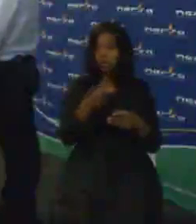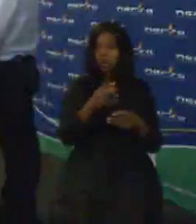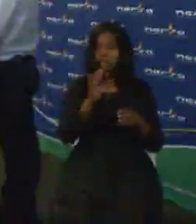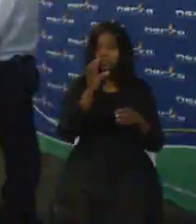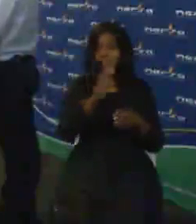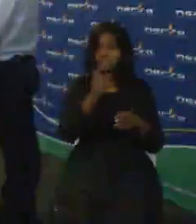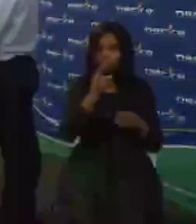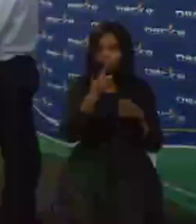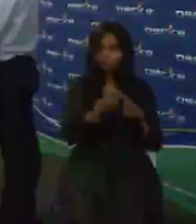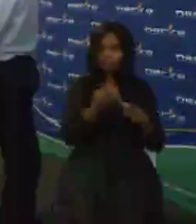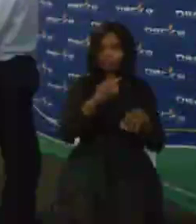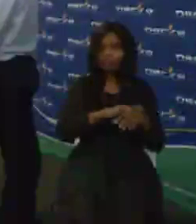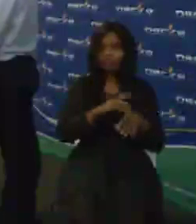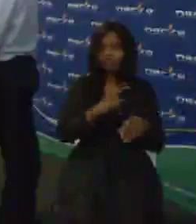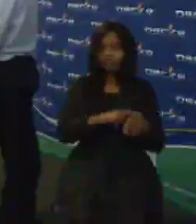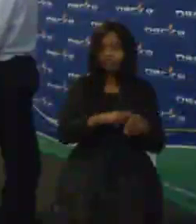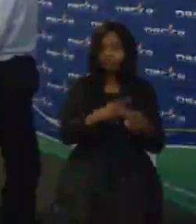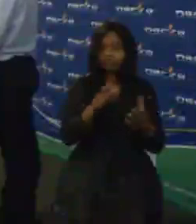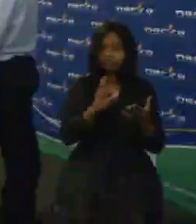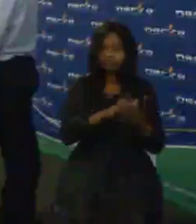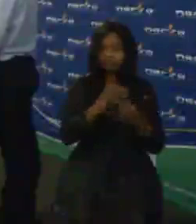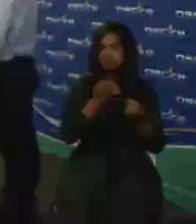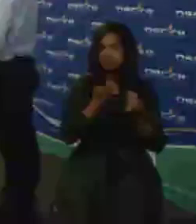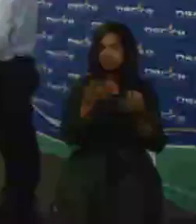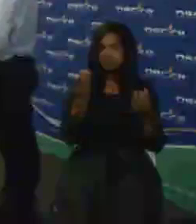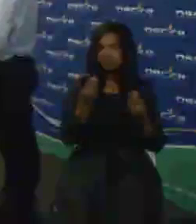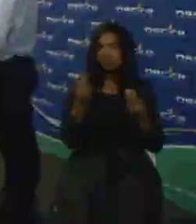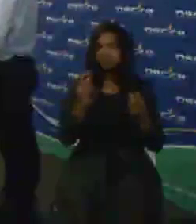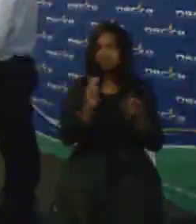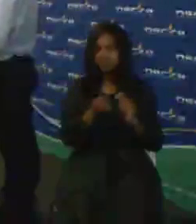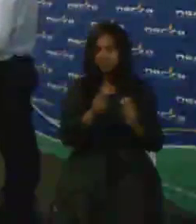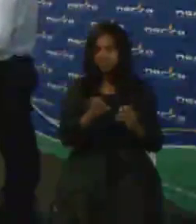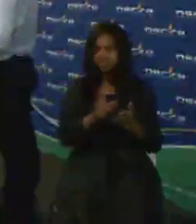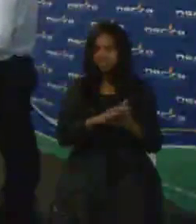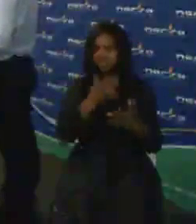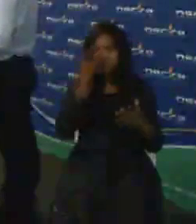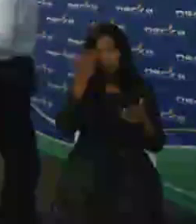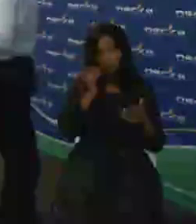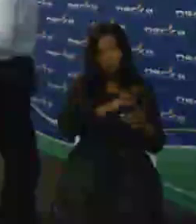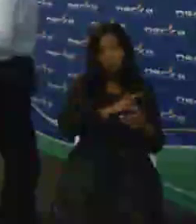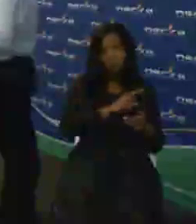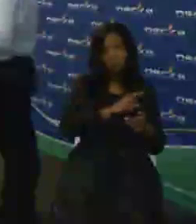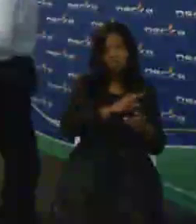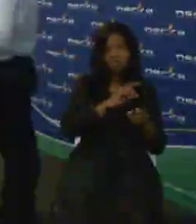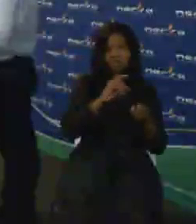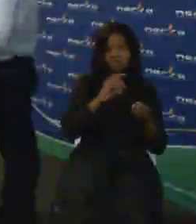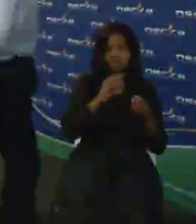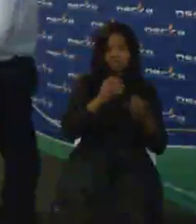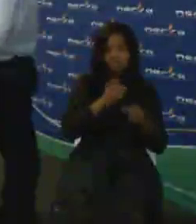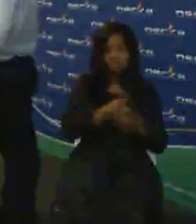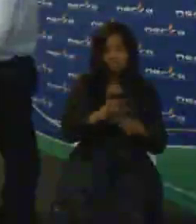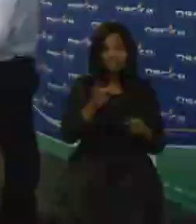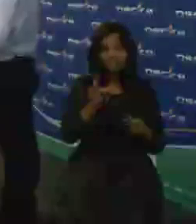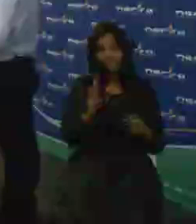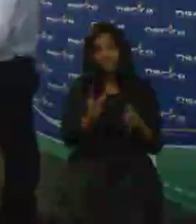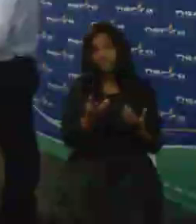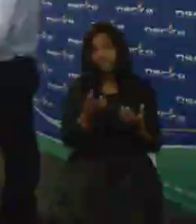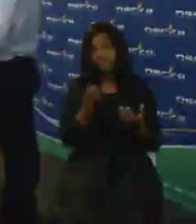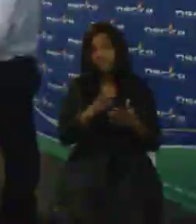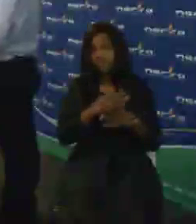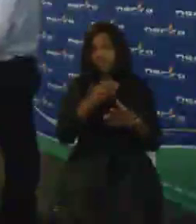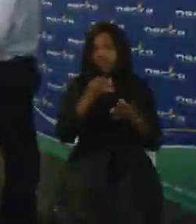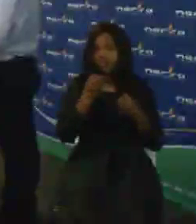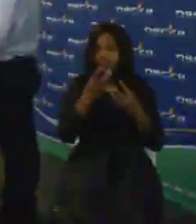at a time, otherwise if multiple things are changing, then of course you don't know what's really causing what. So of course on the issue